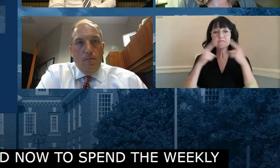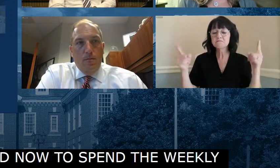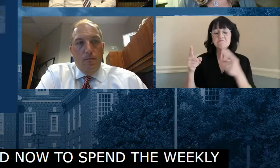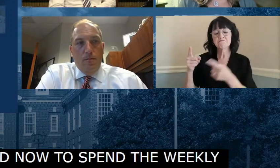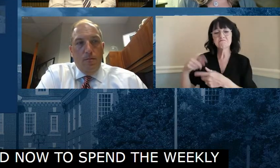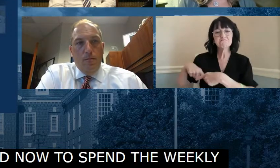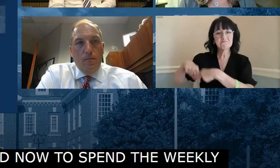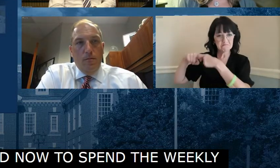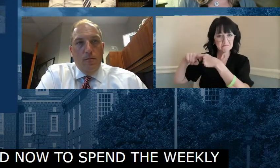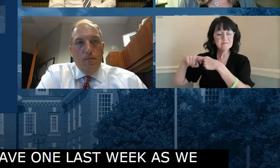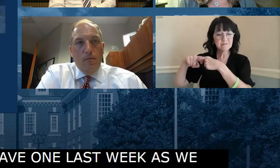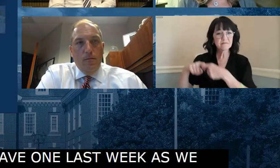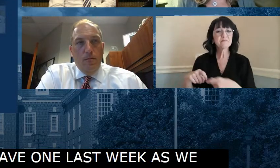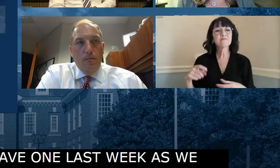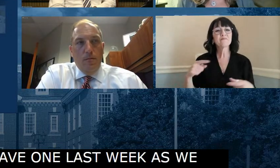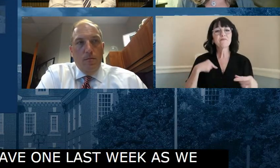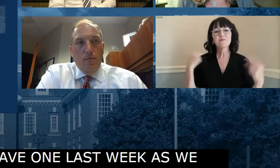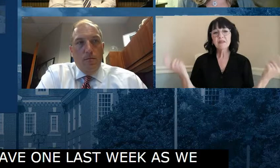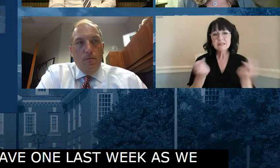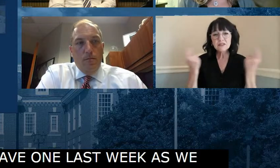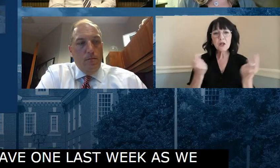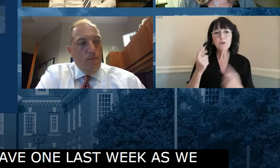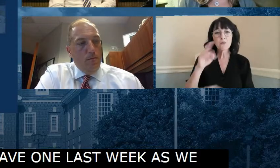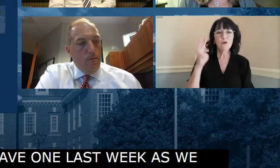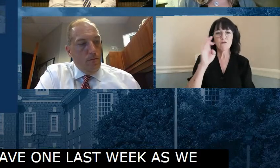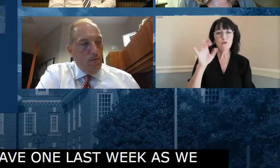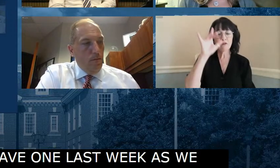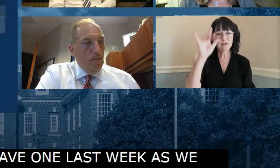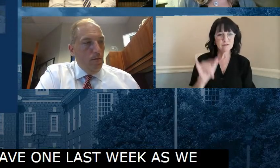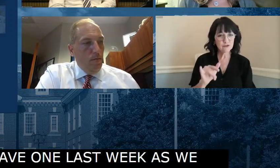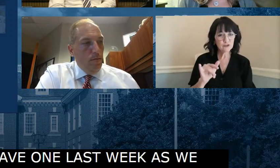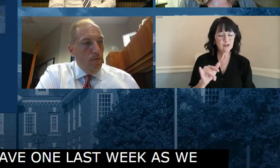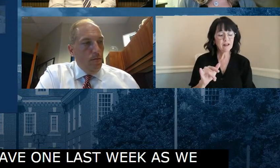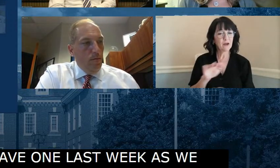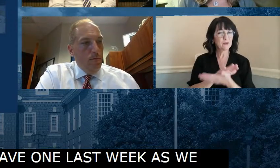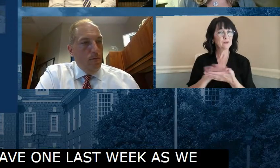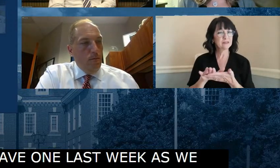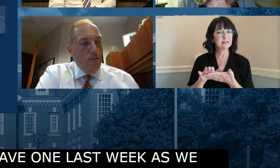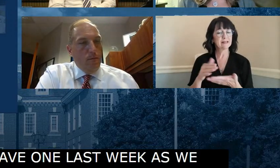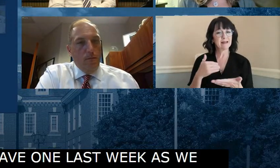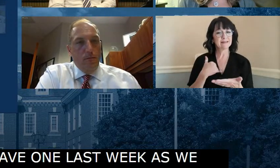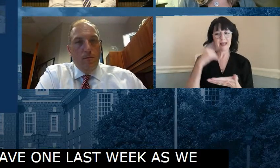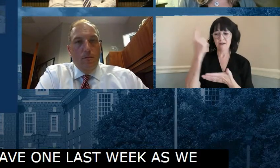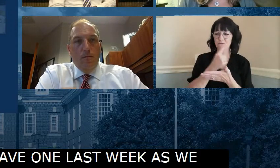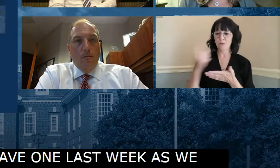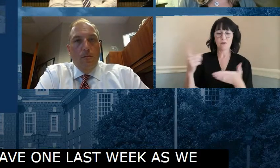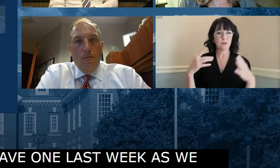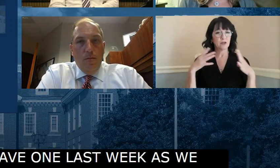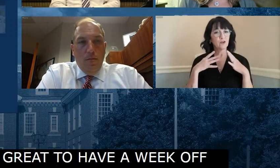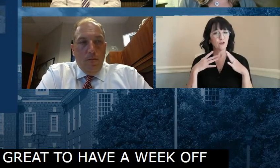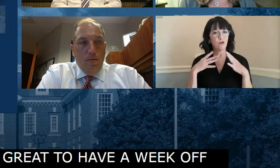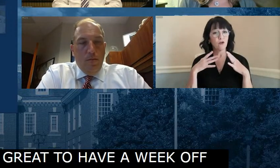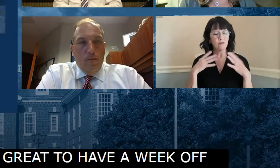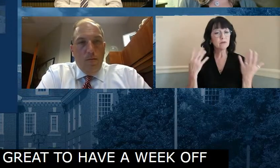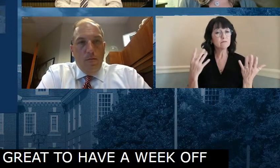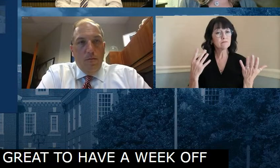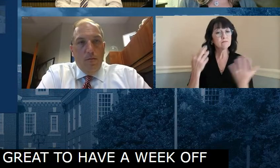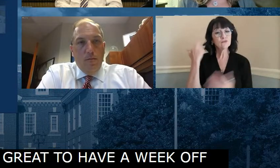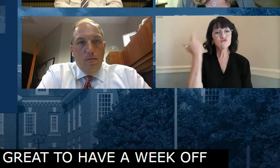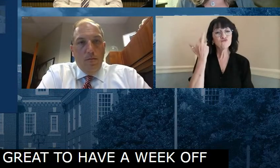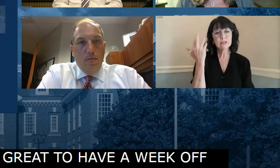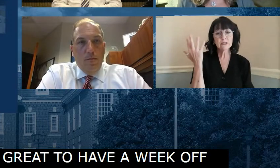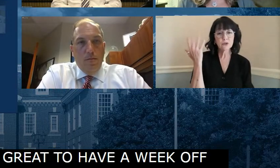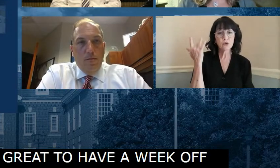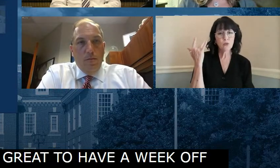of July, and it was great to have a week off, mostly because things had gotten much better